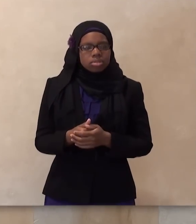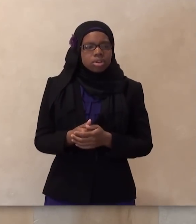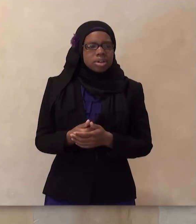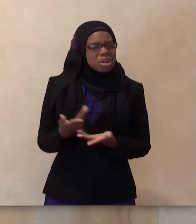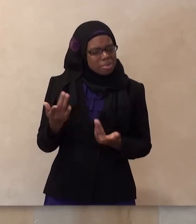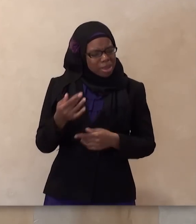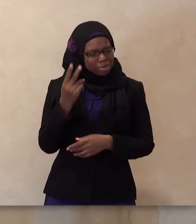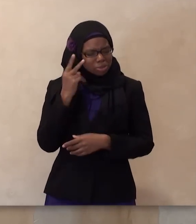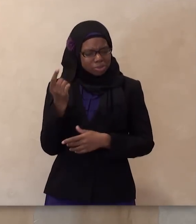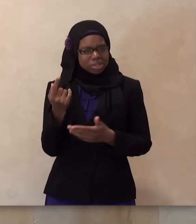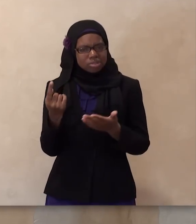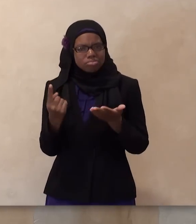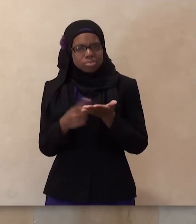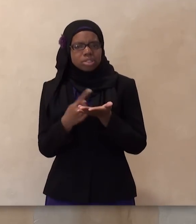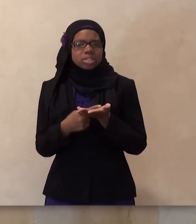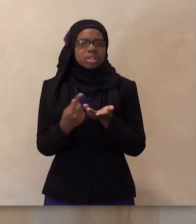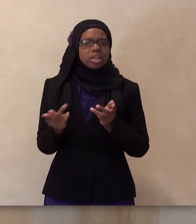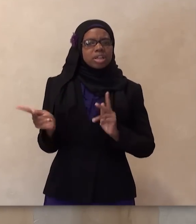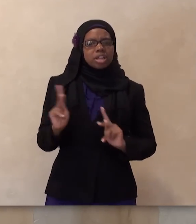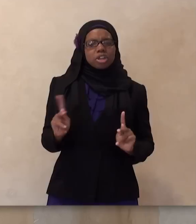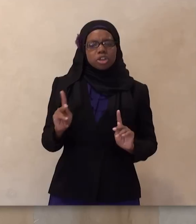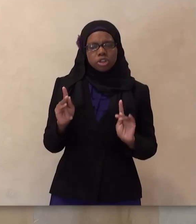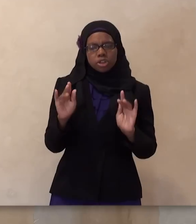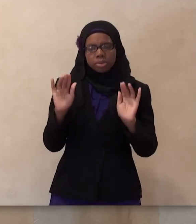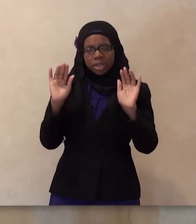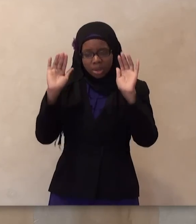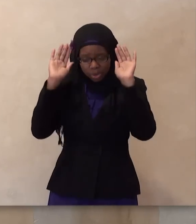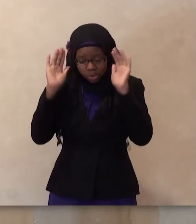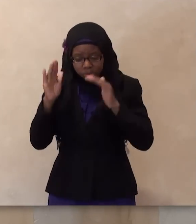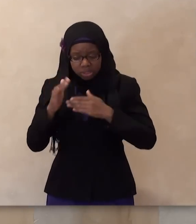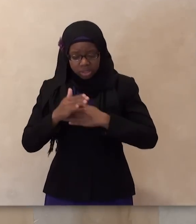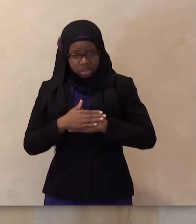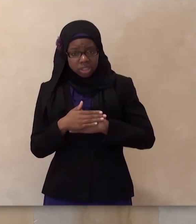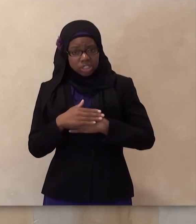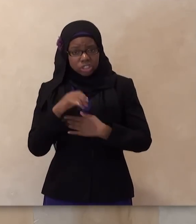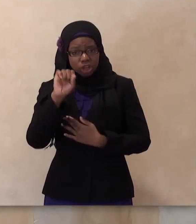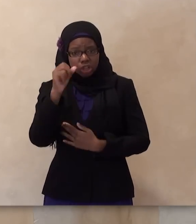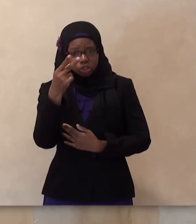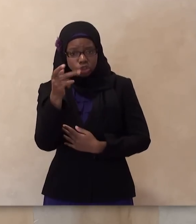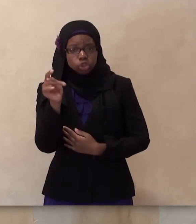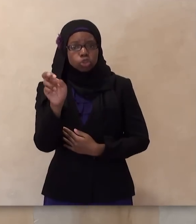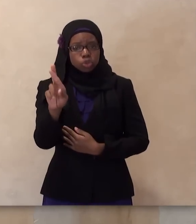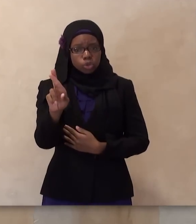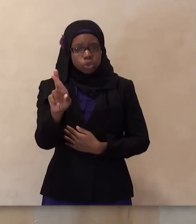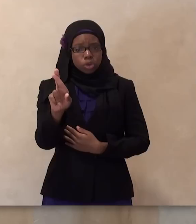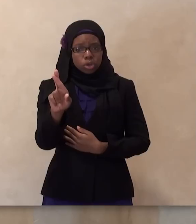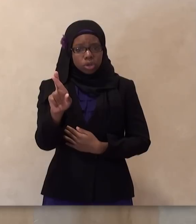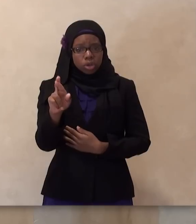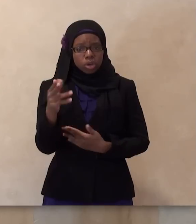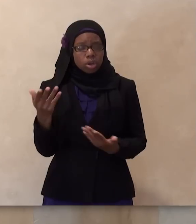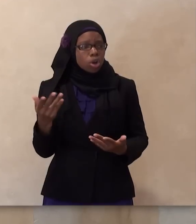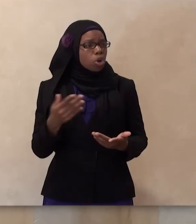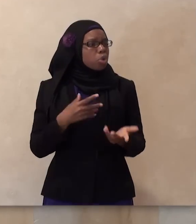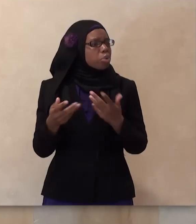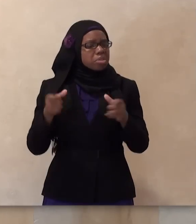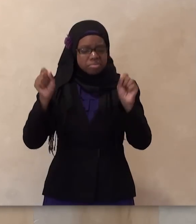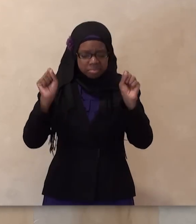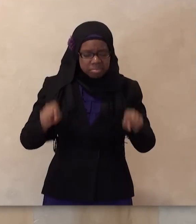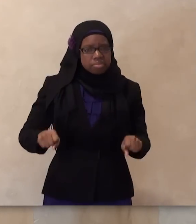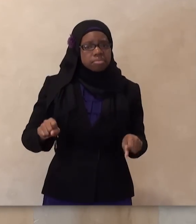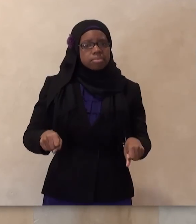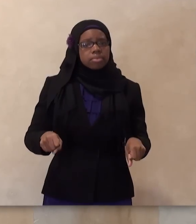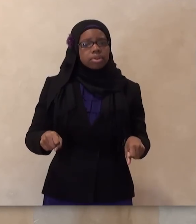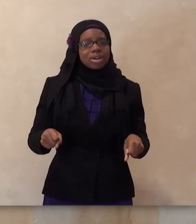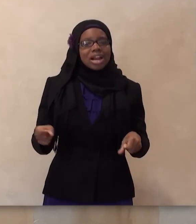sometimes that people go and they perform salat al-shukr, or they do whatever they can do, whatever they are capable to do